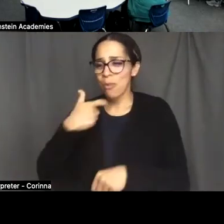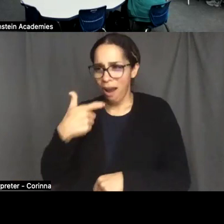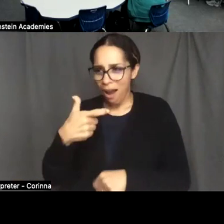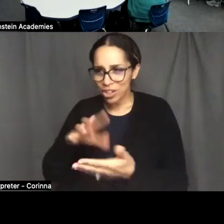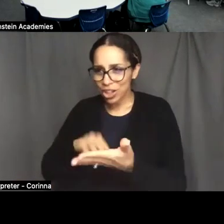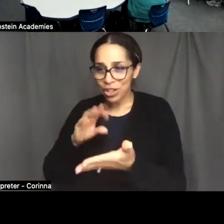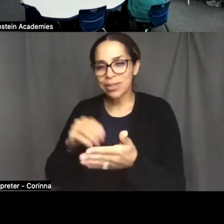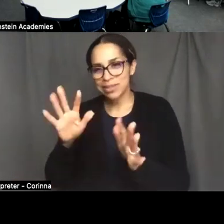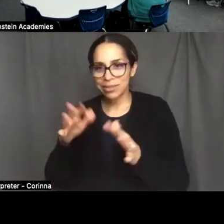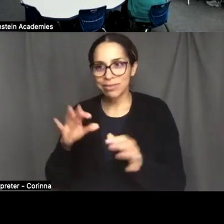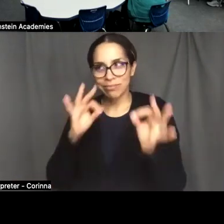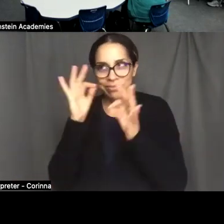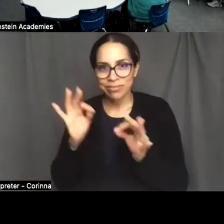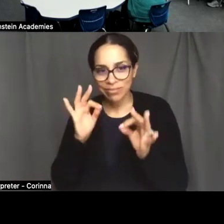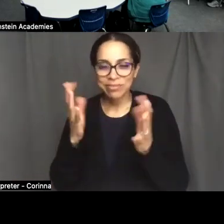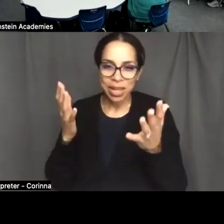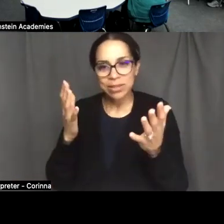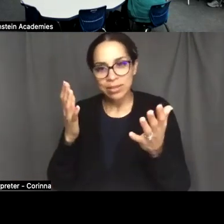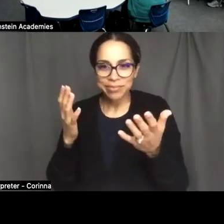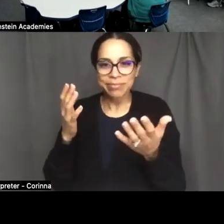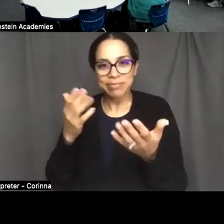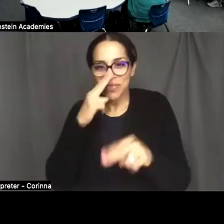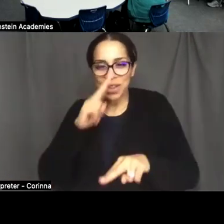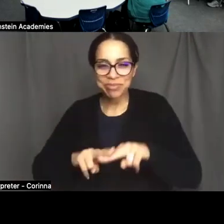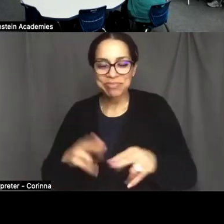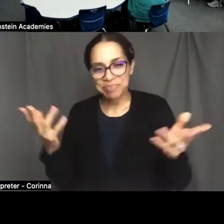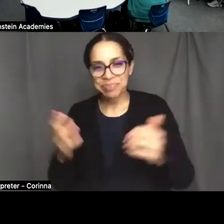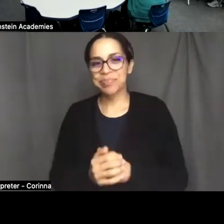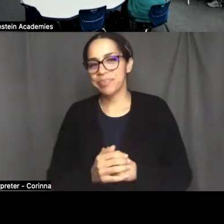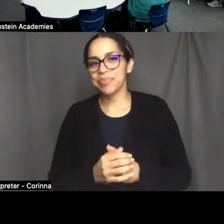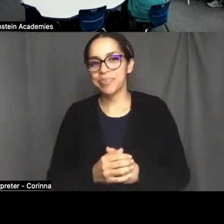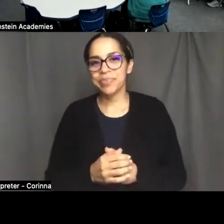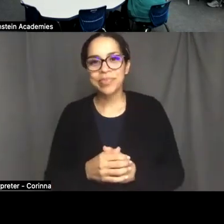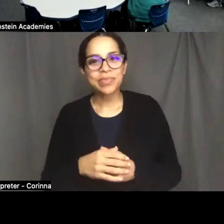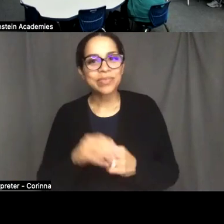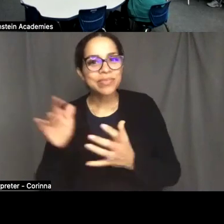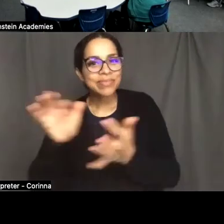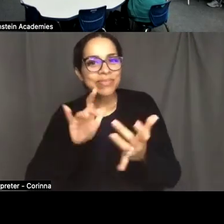It's surprising how much they like watching. How much? And with